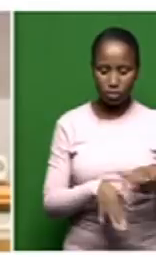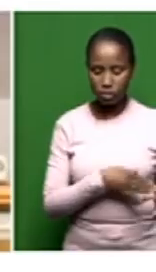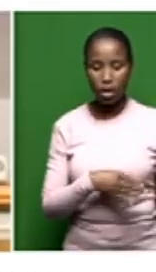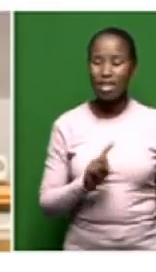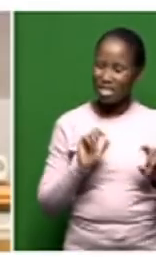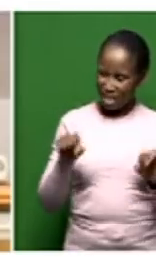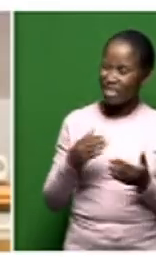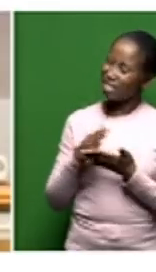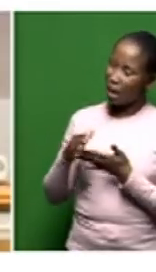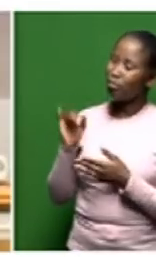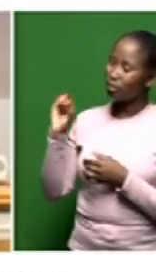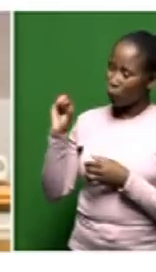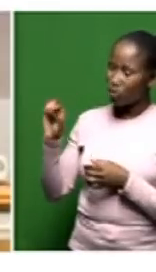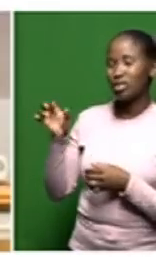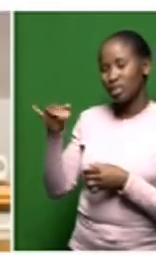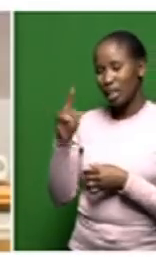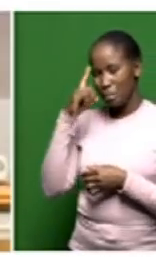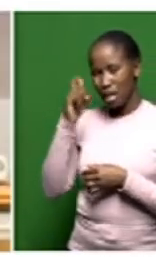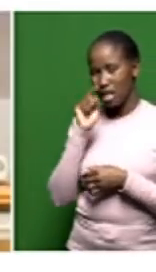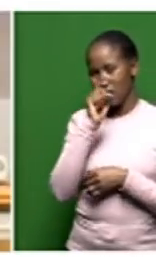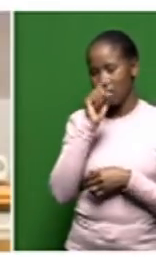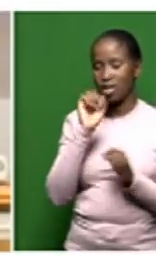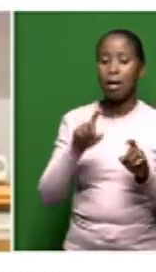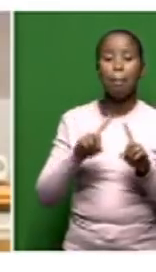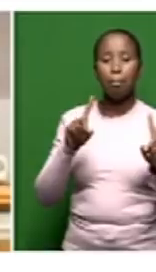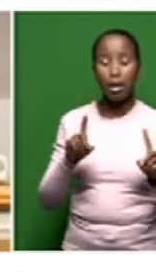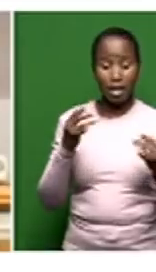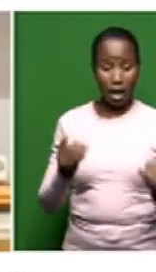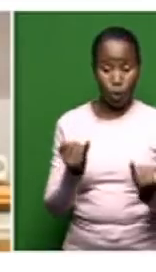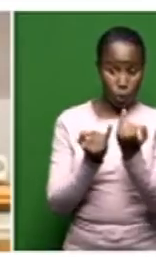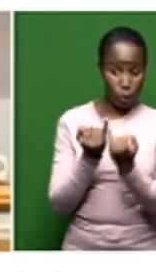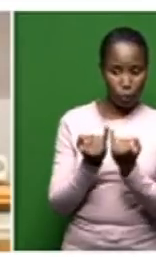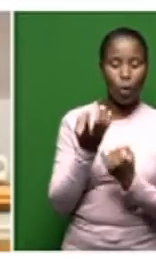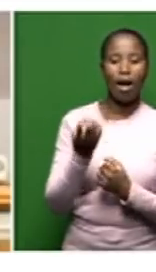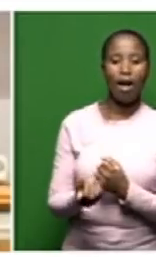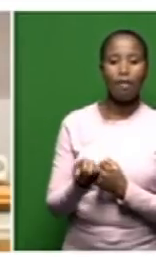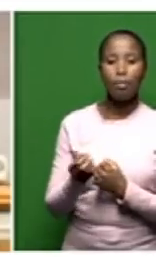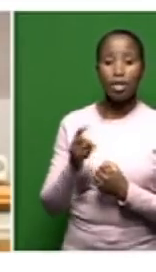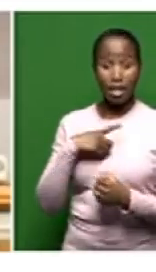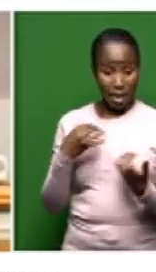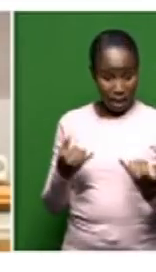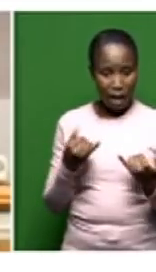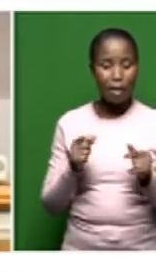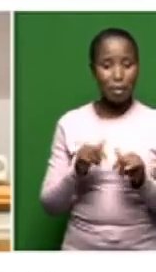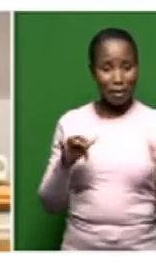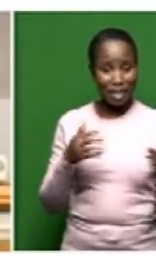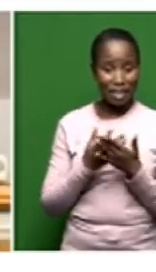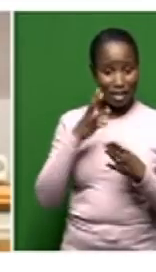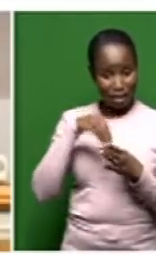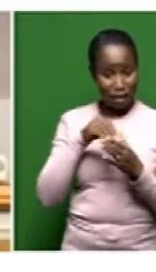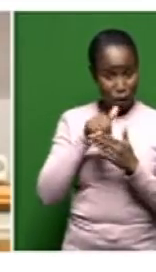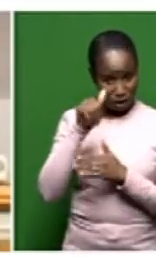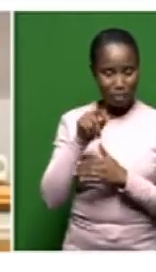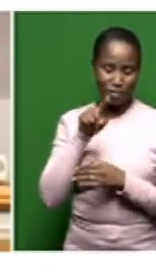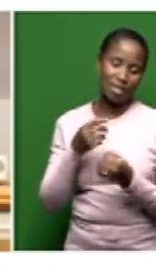loyalty. And I think now, once there is competition, once people fear that they may be out in the next election, now there is when